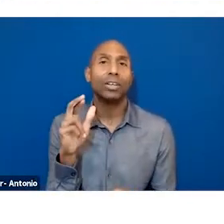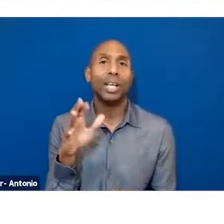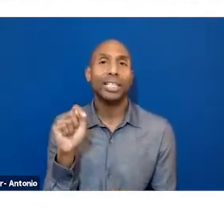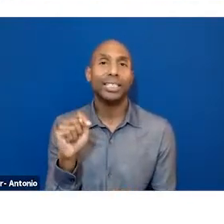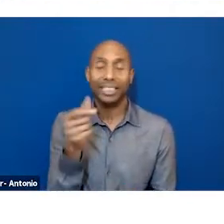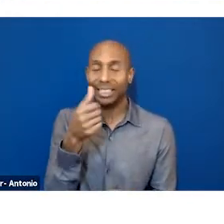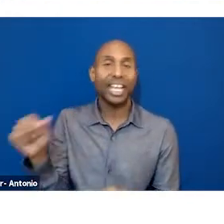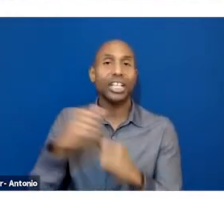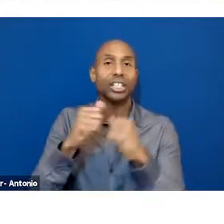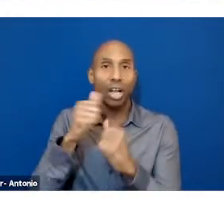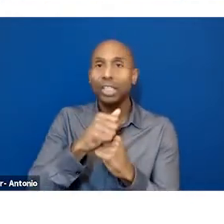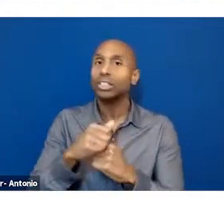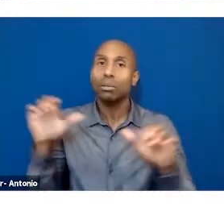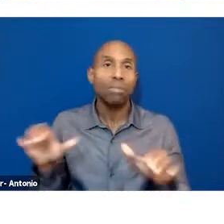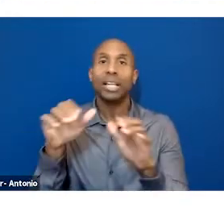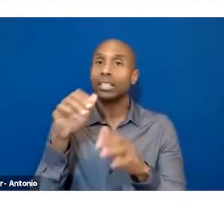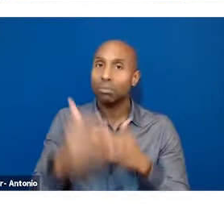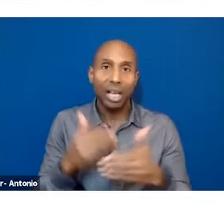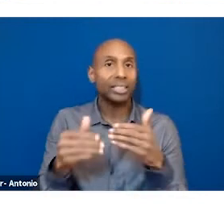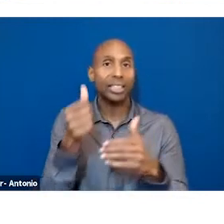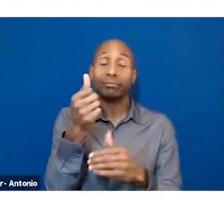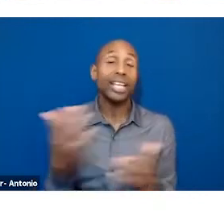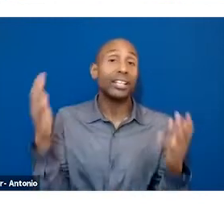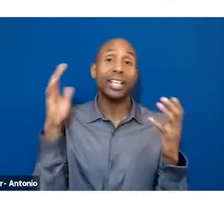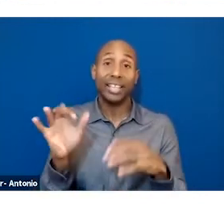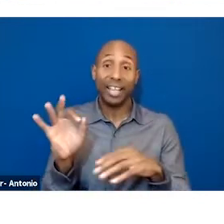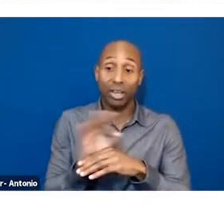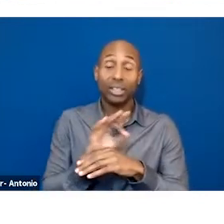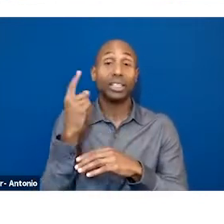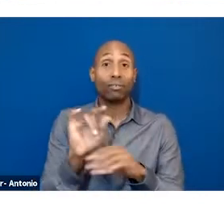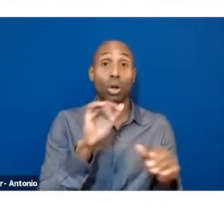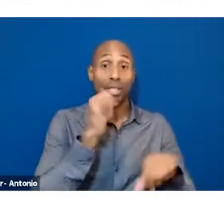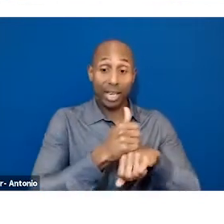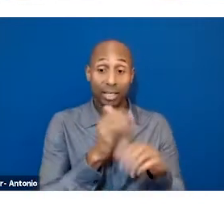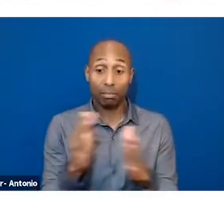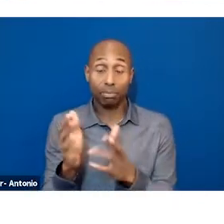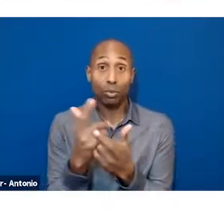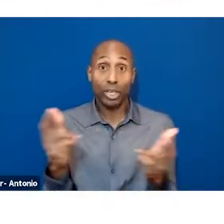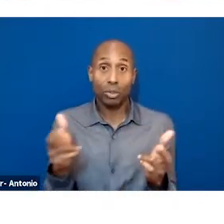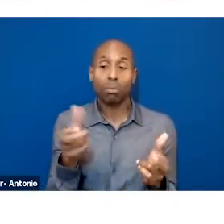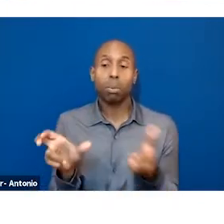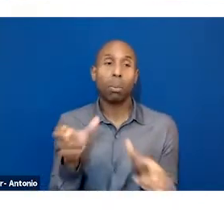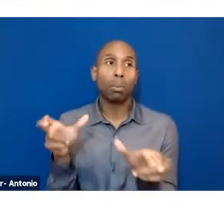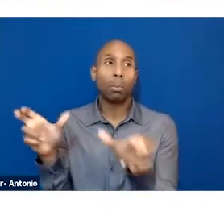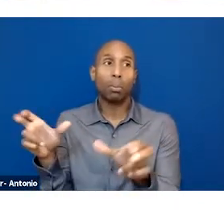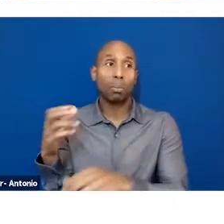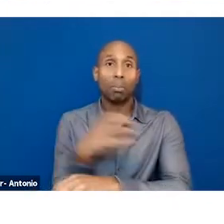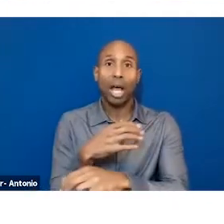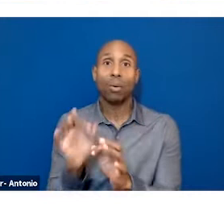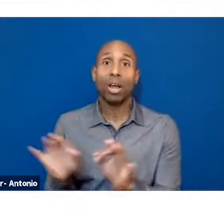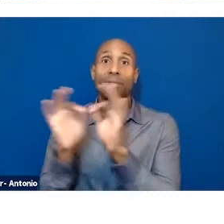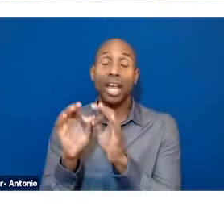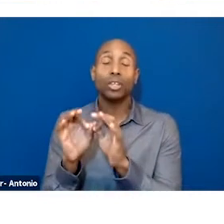process, really anything, that functions to organize and distribute resources, value, and power